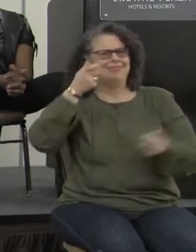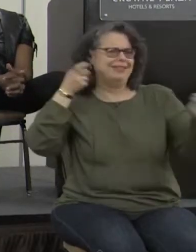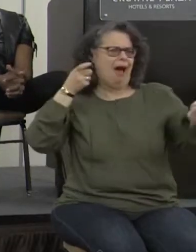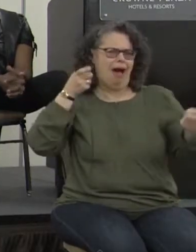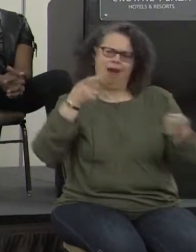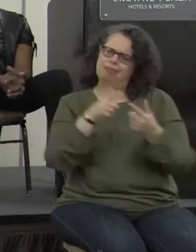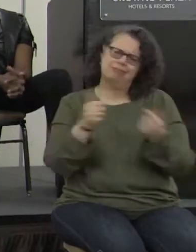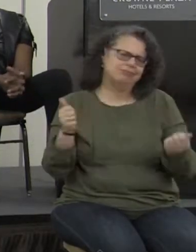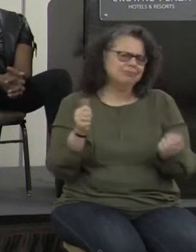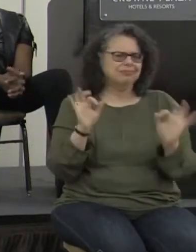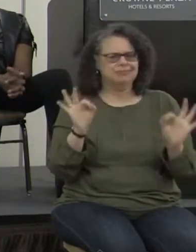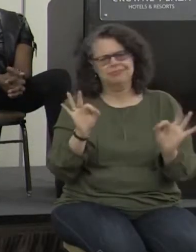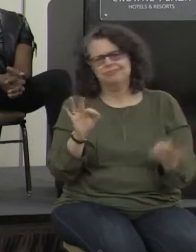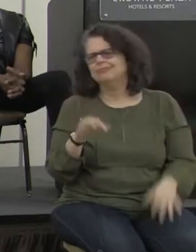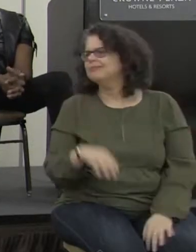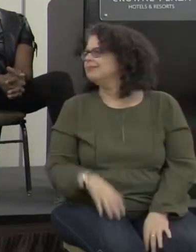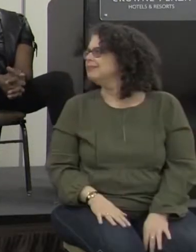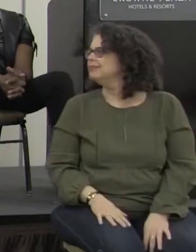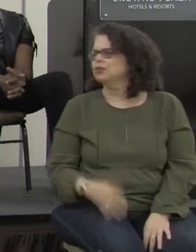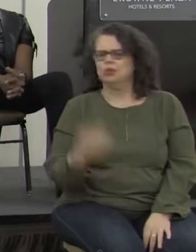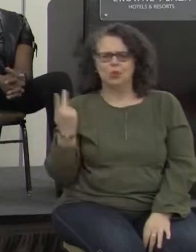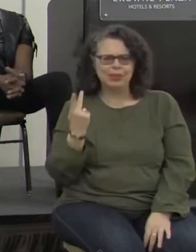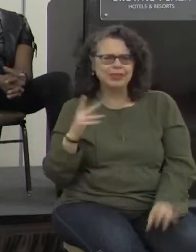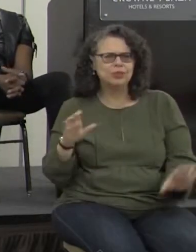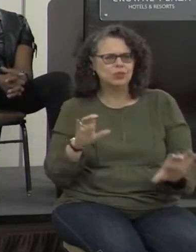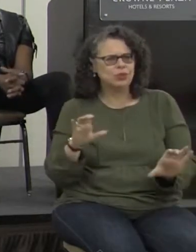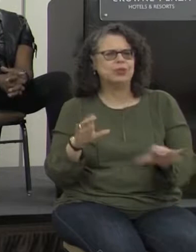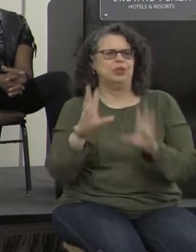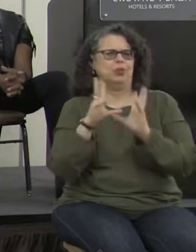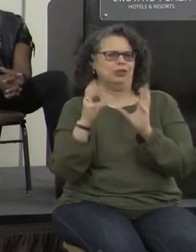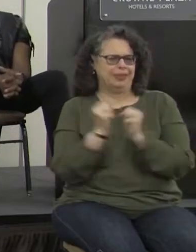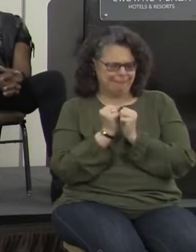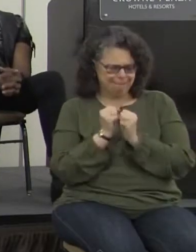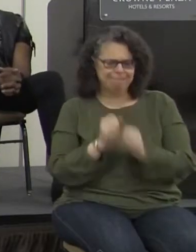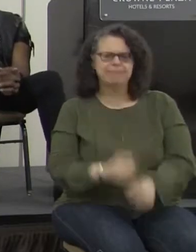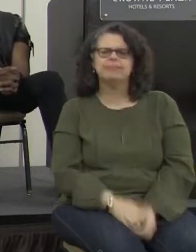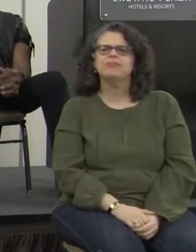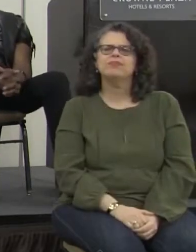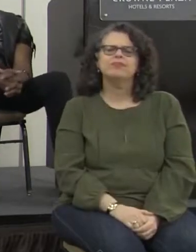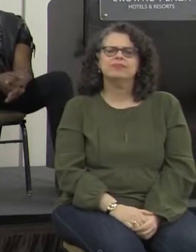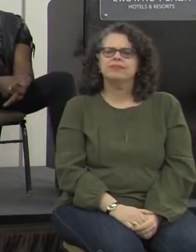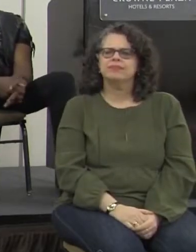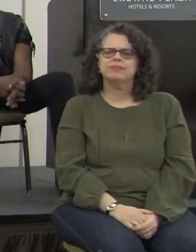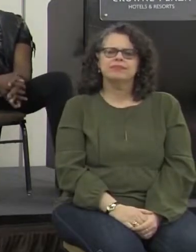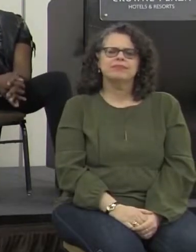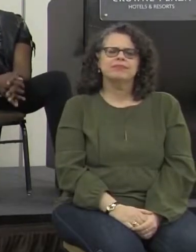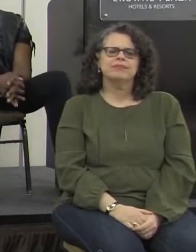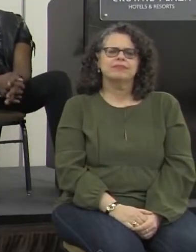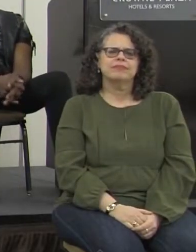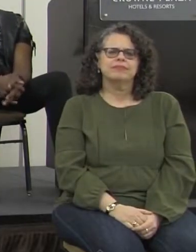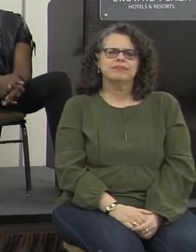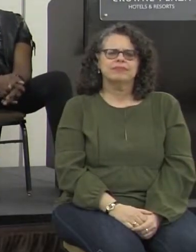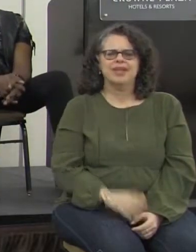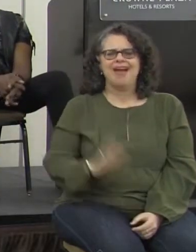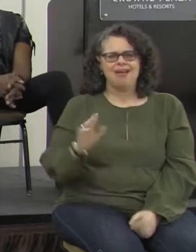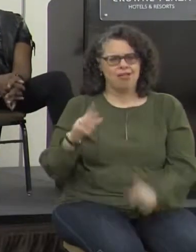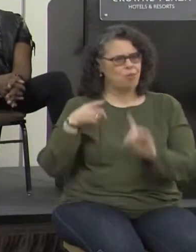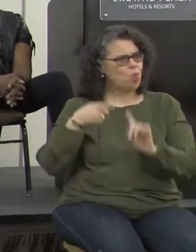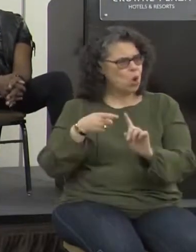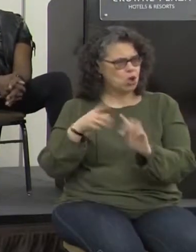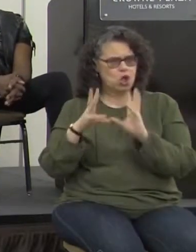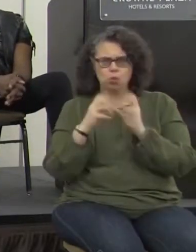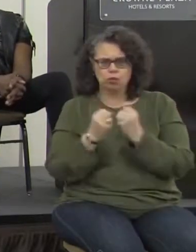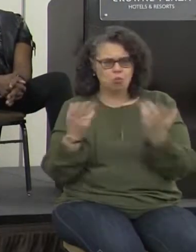I was doing a workshop with her in San Diego, and the workshop was a negotiation